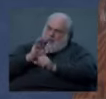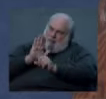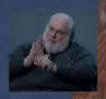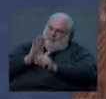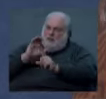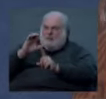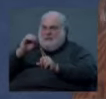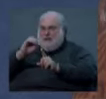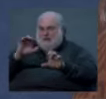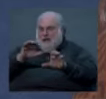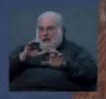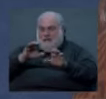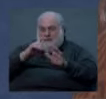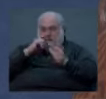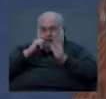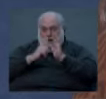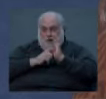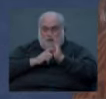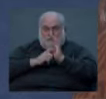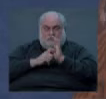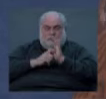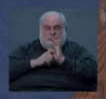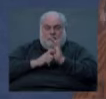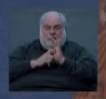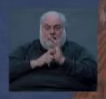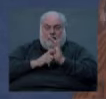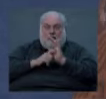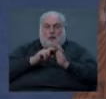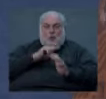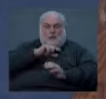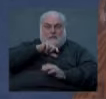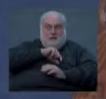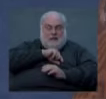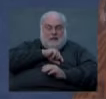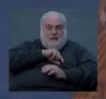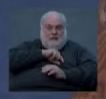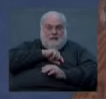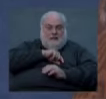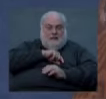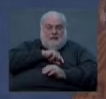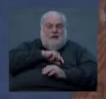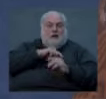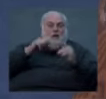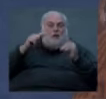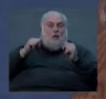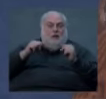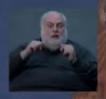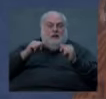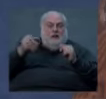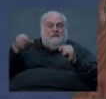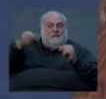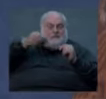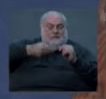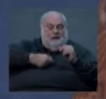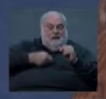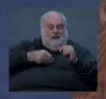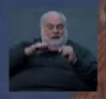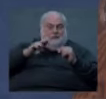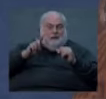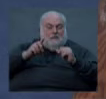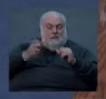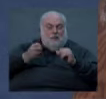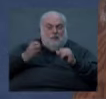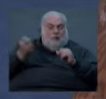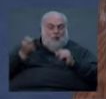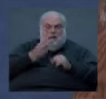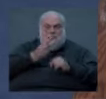done, but if you look on, you know, their qualifications, some of the stuff they put on the website, when they've even turned in to do the 12th Street corridor